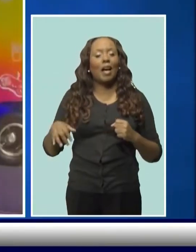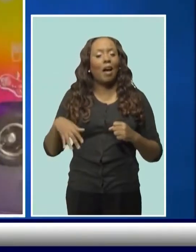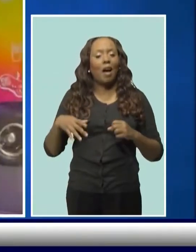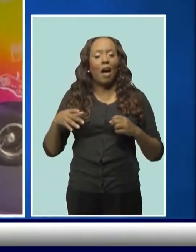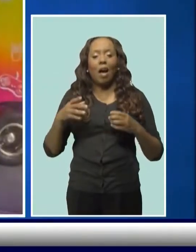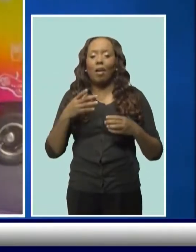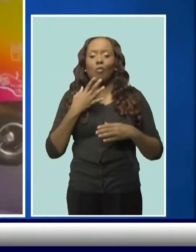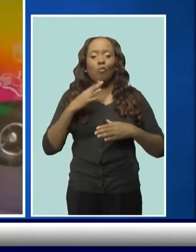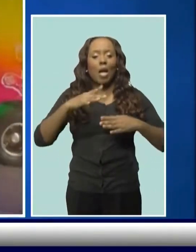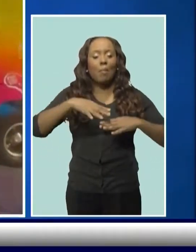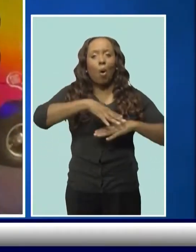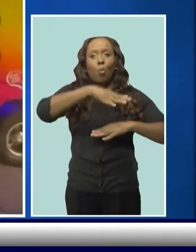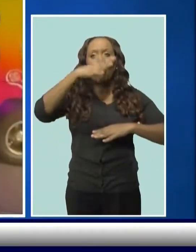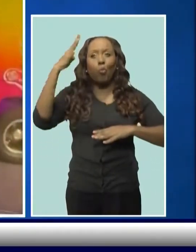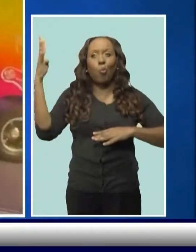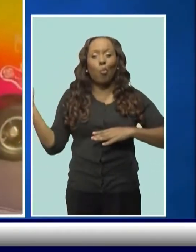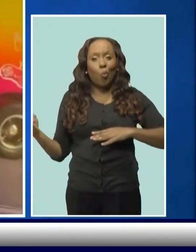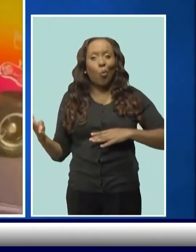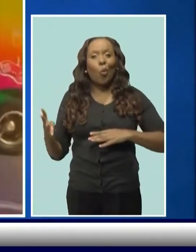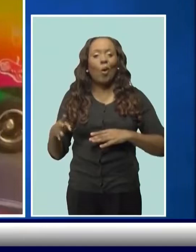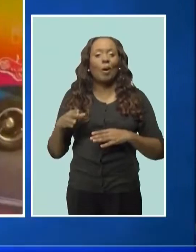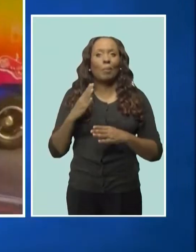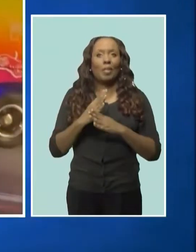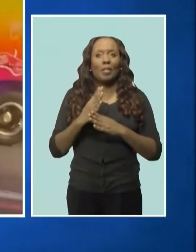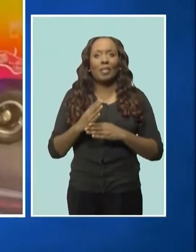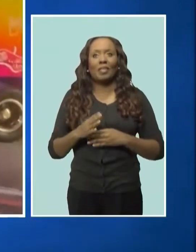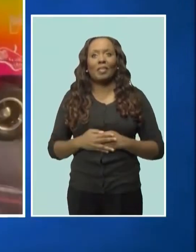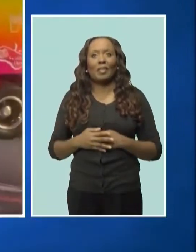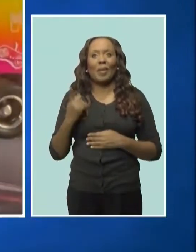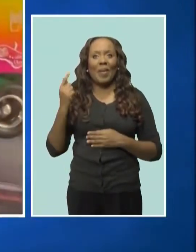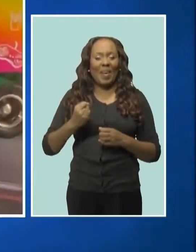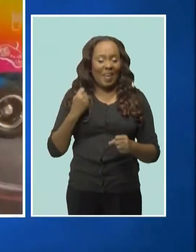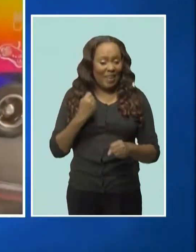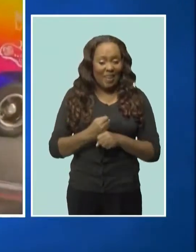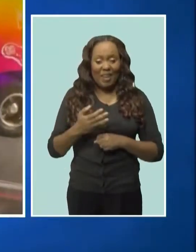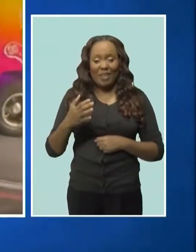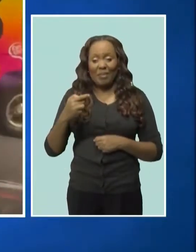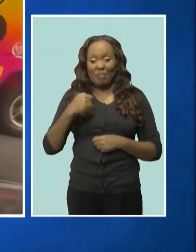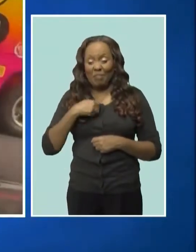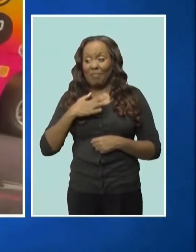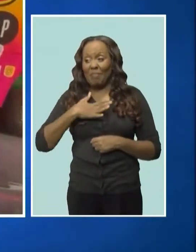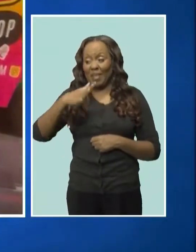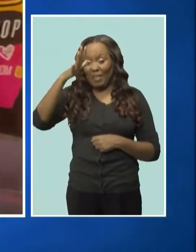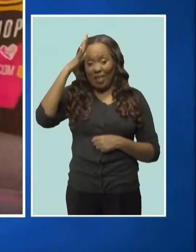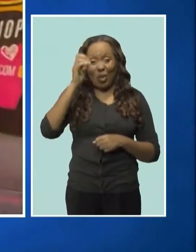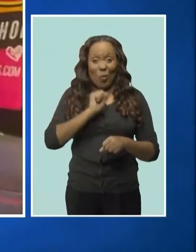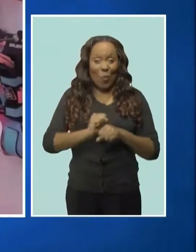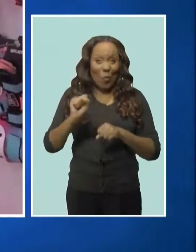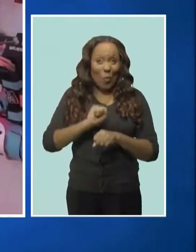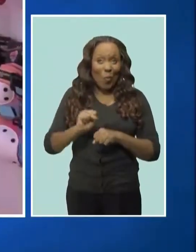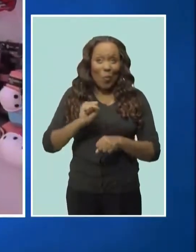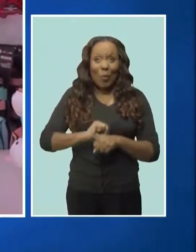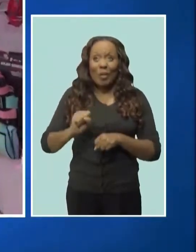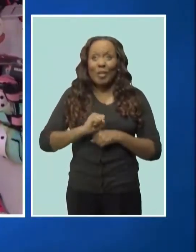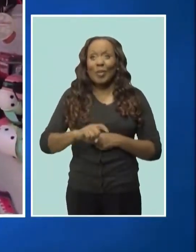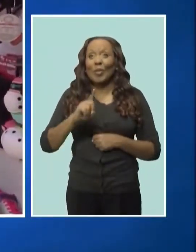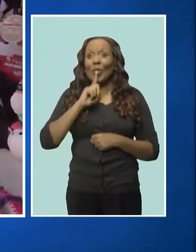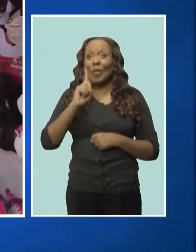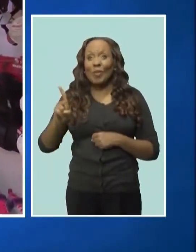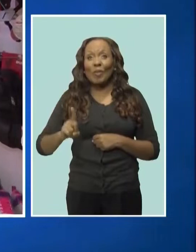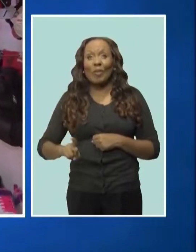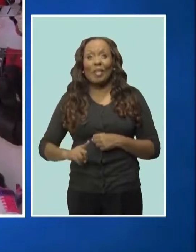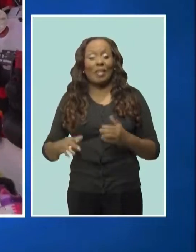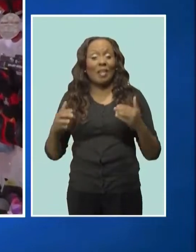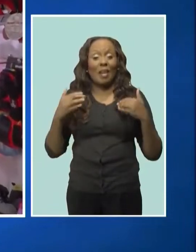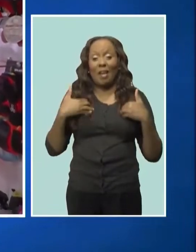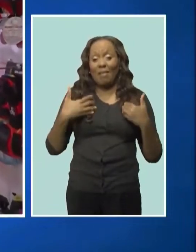For the past year, my dad and I have worked relentlessly and obsessively to convert this bus into a mobile